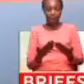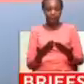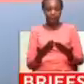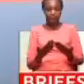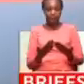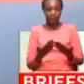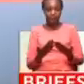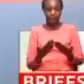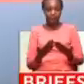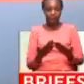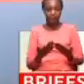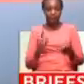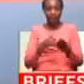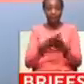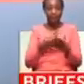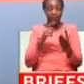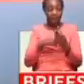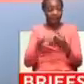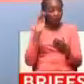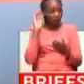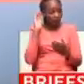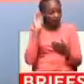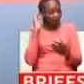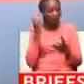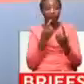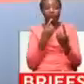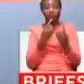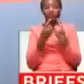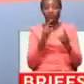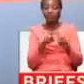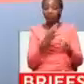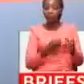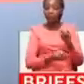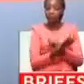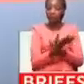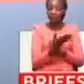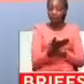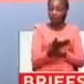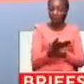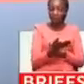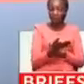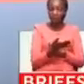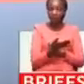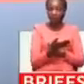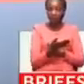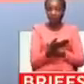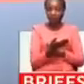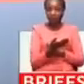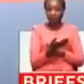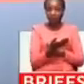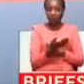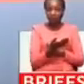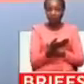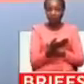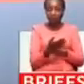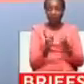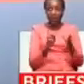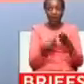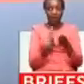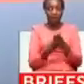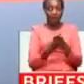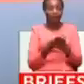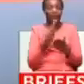So I begin to, you know, just listen to what the explanation is for every one of those things. He lifts it up with a pen and says, here we